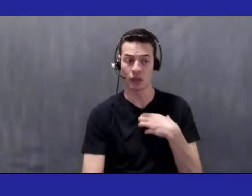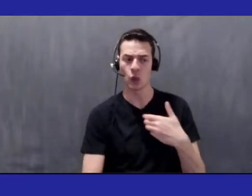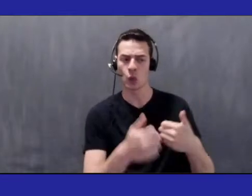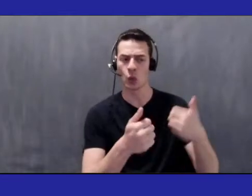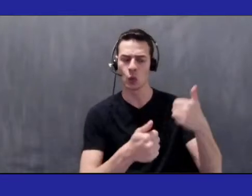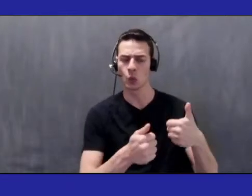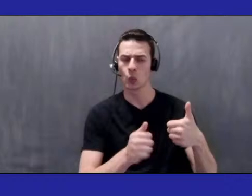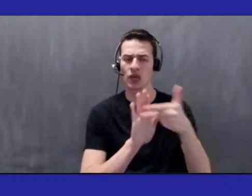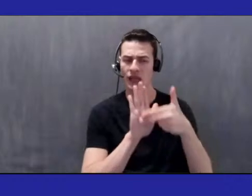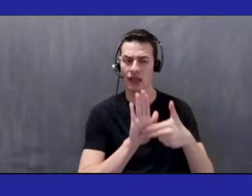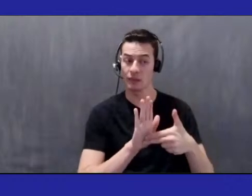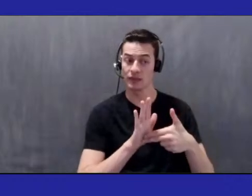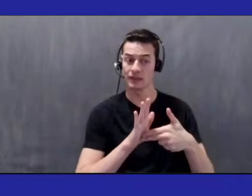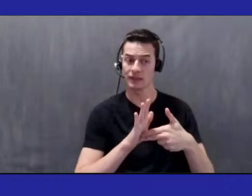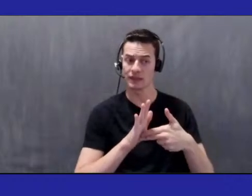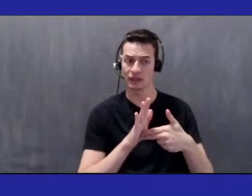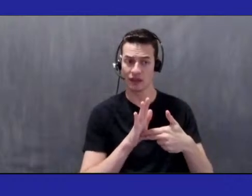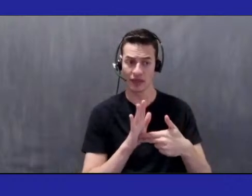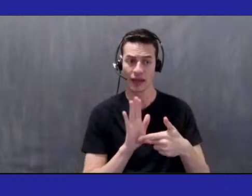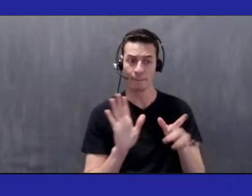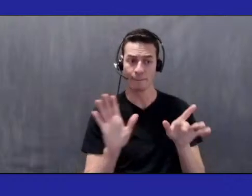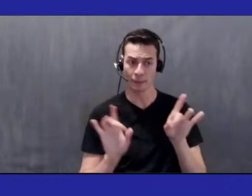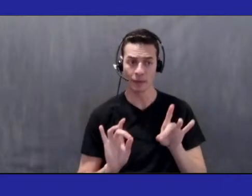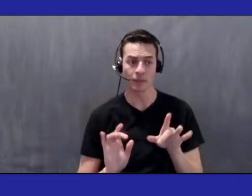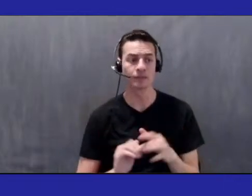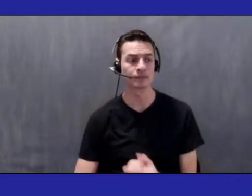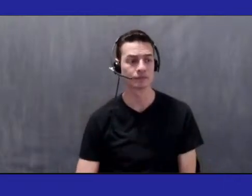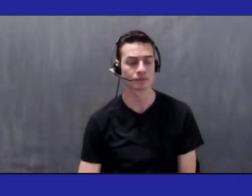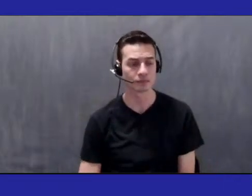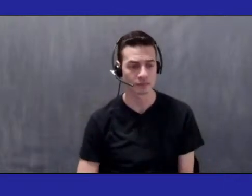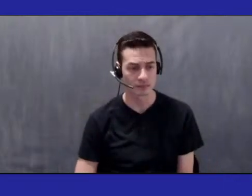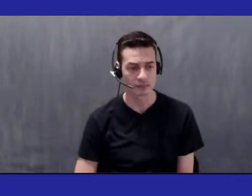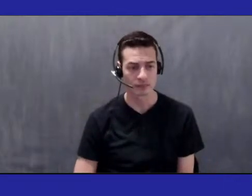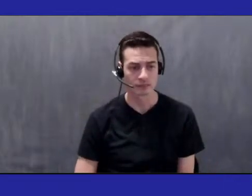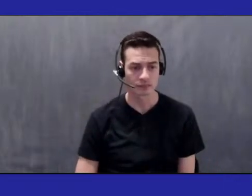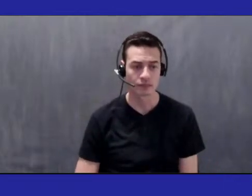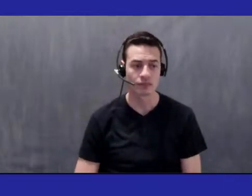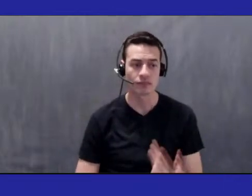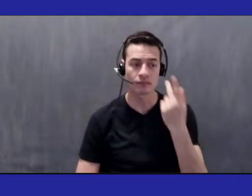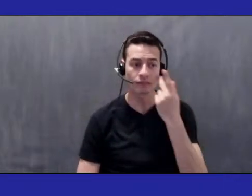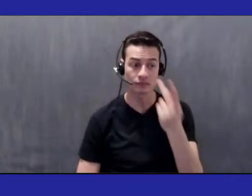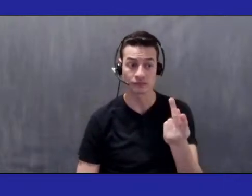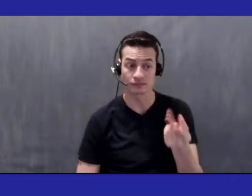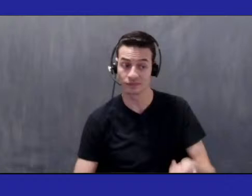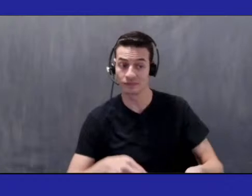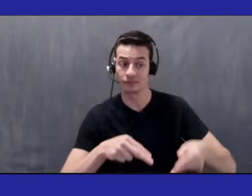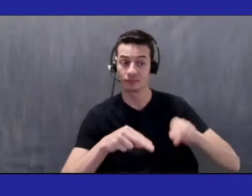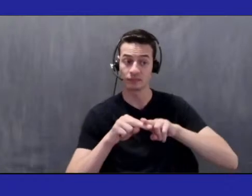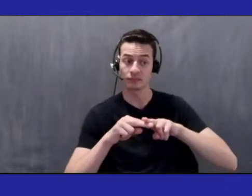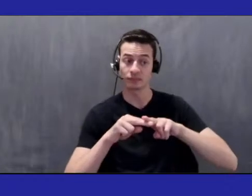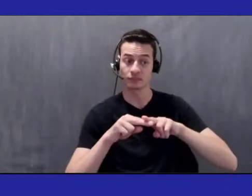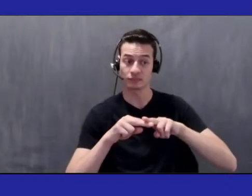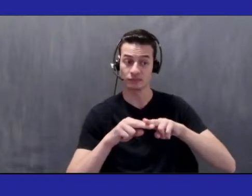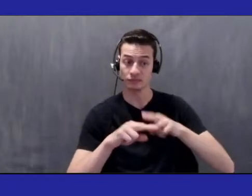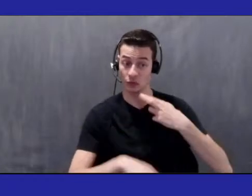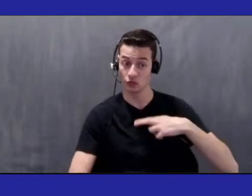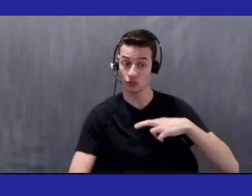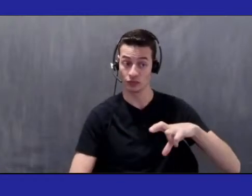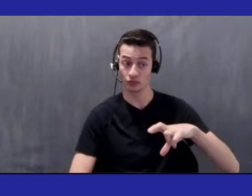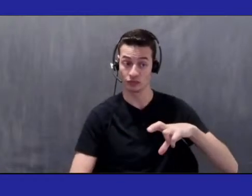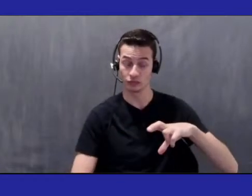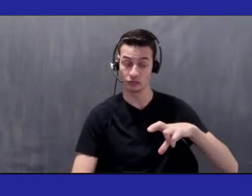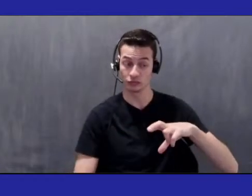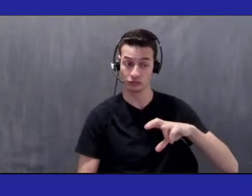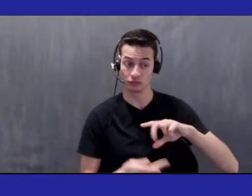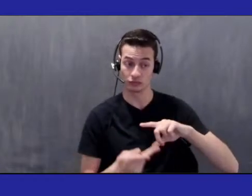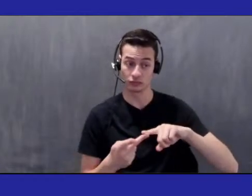of the allegations are. And we have seen an increase in religious. I